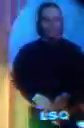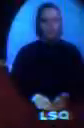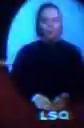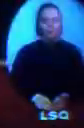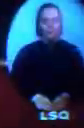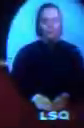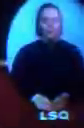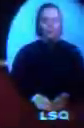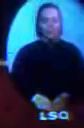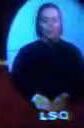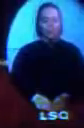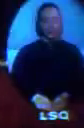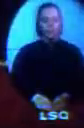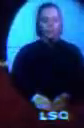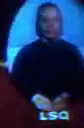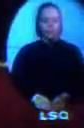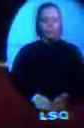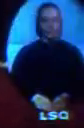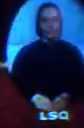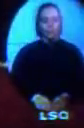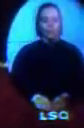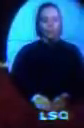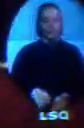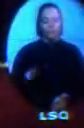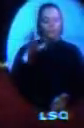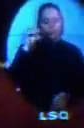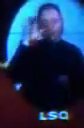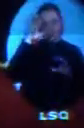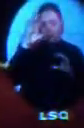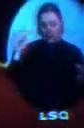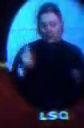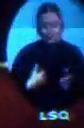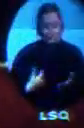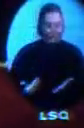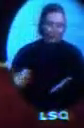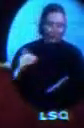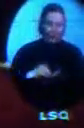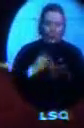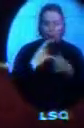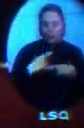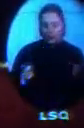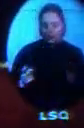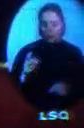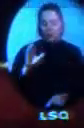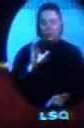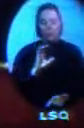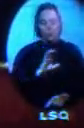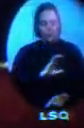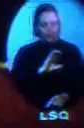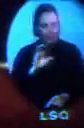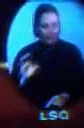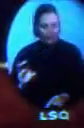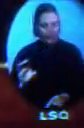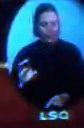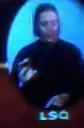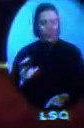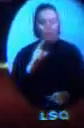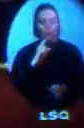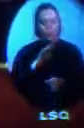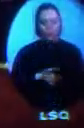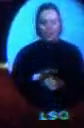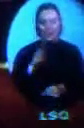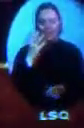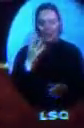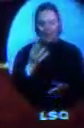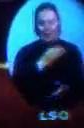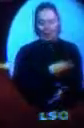case? Honourable Minister. Mr. Speaker, again I announce that Canada has committed $5 million to